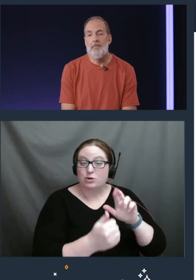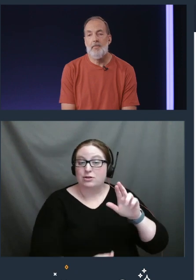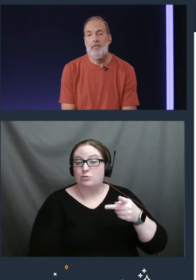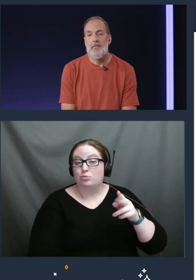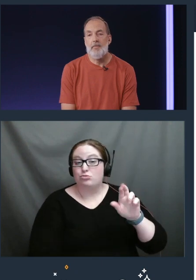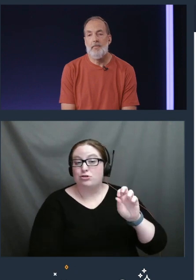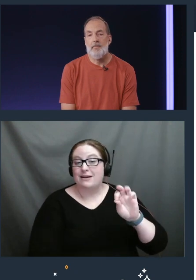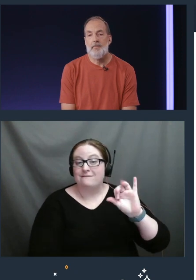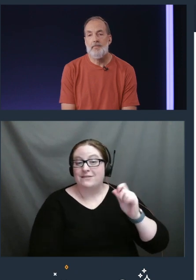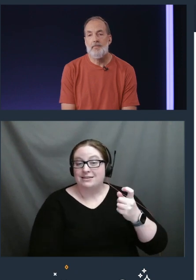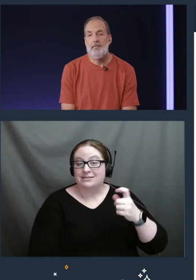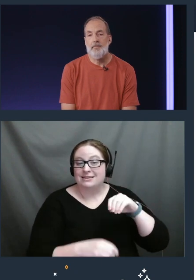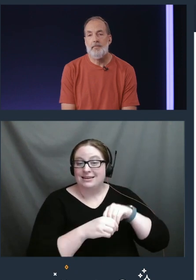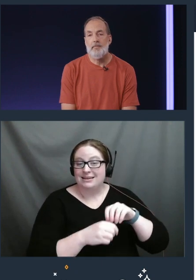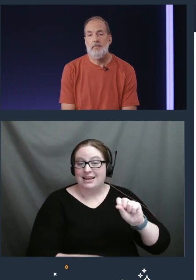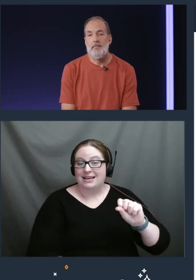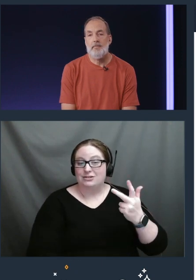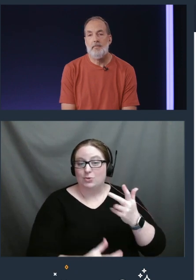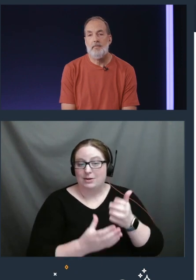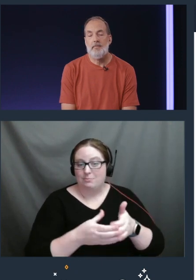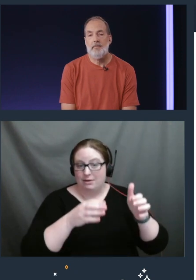bucket.